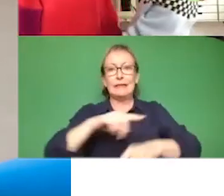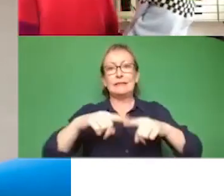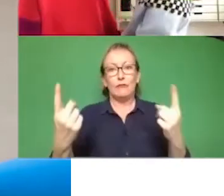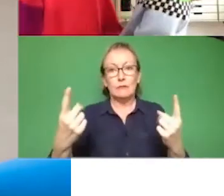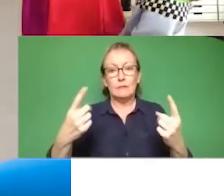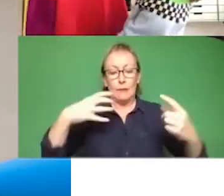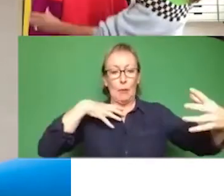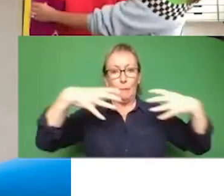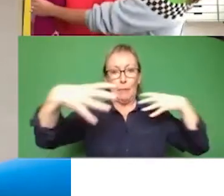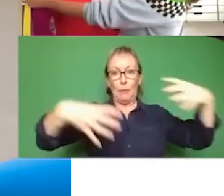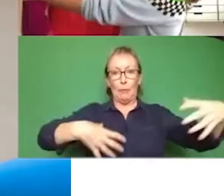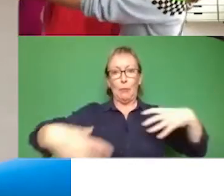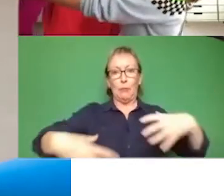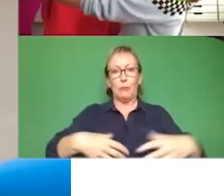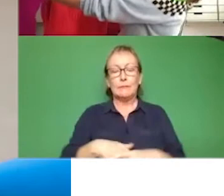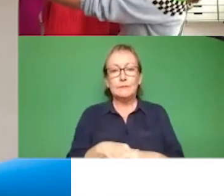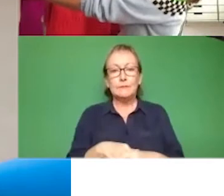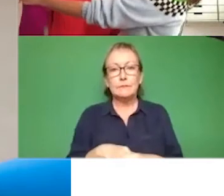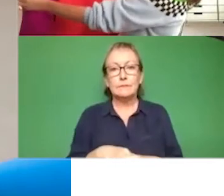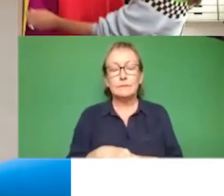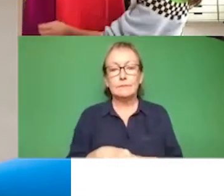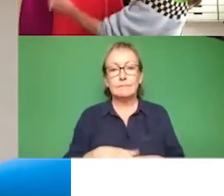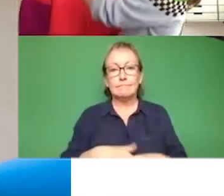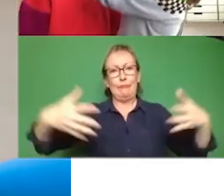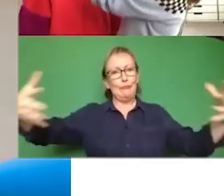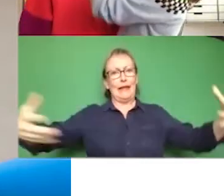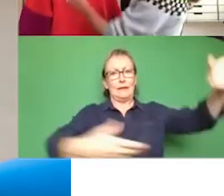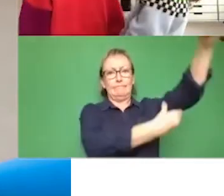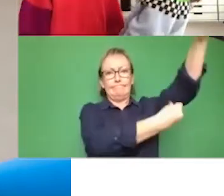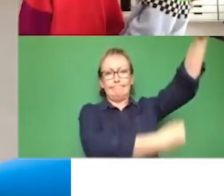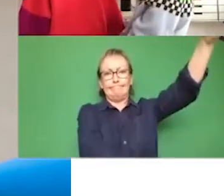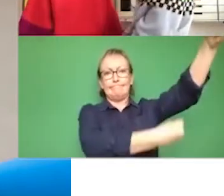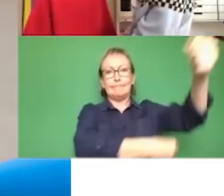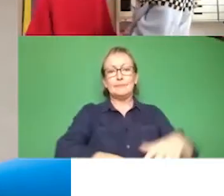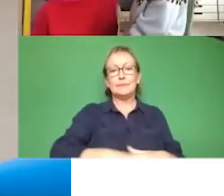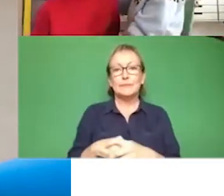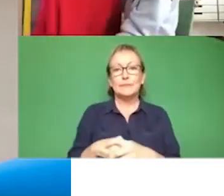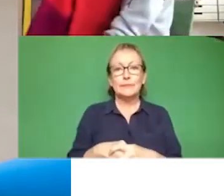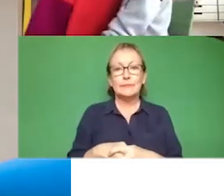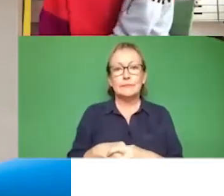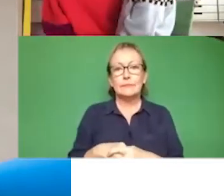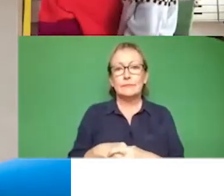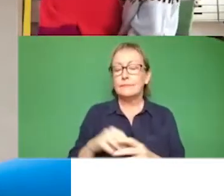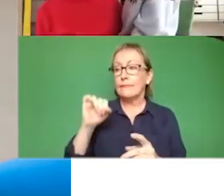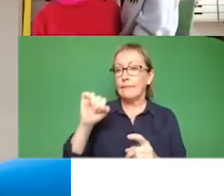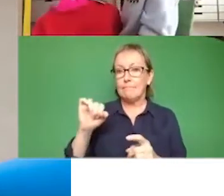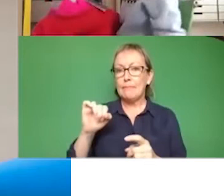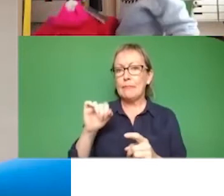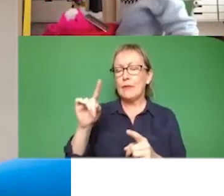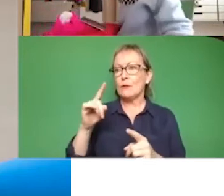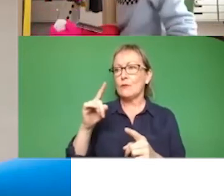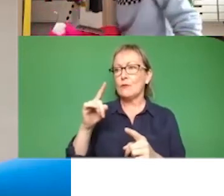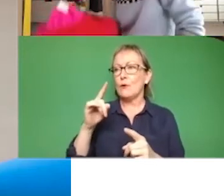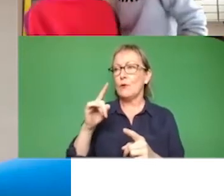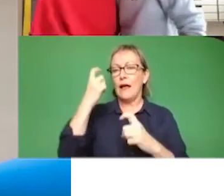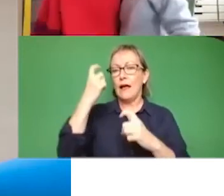fantastic. Again, a big... Gansey shape. Yeah, so in terms of it's like sustainability and thinking about